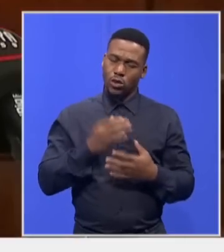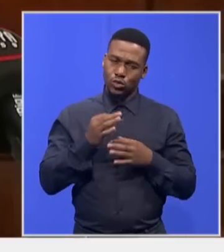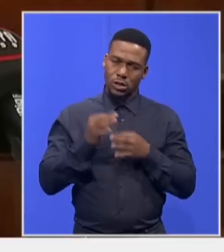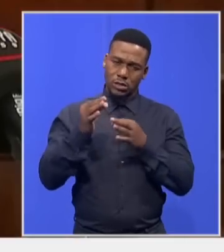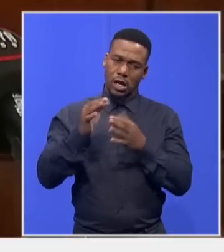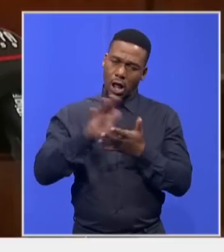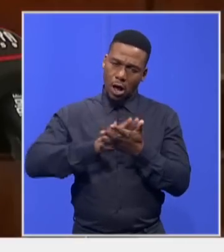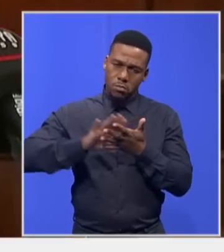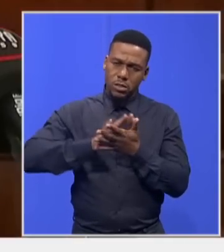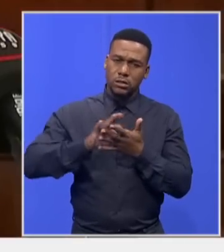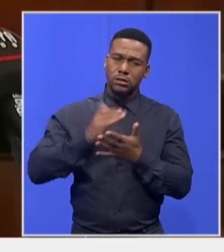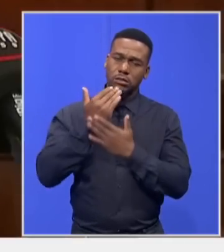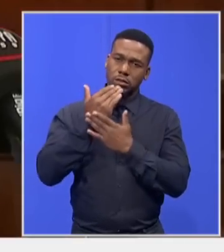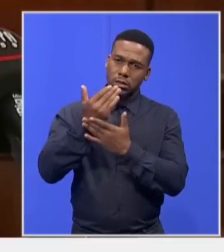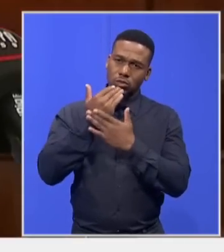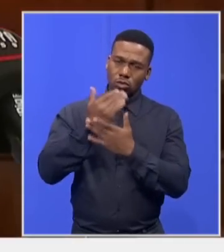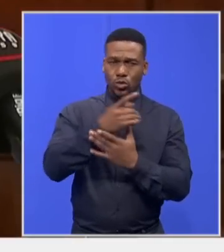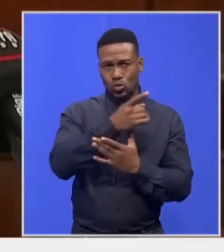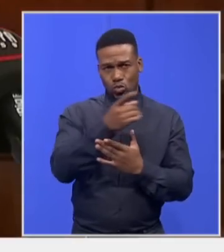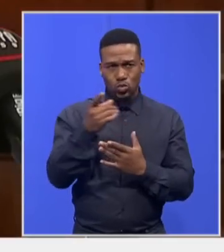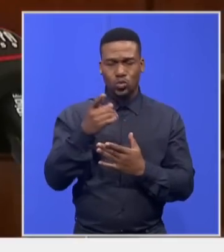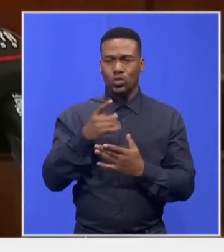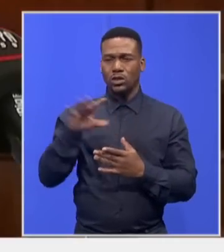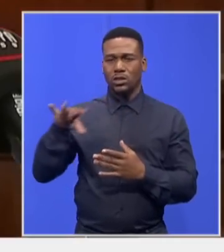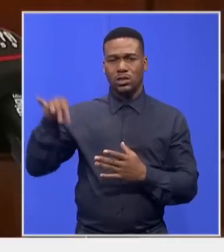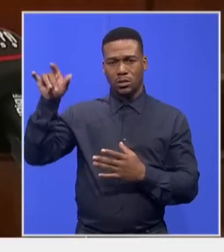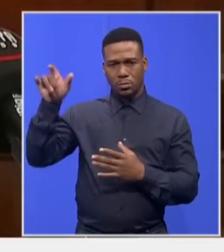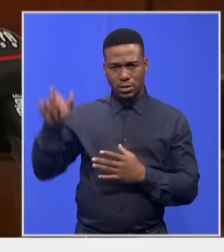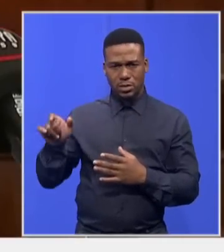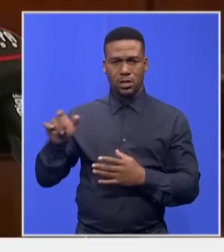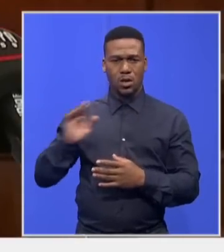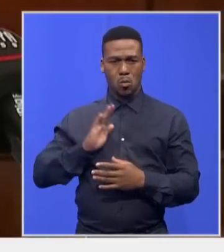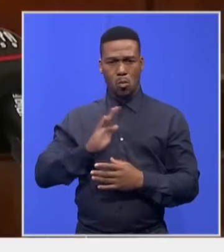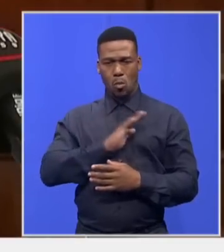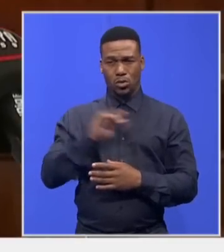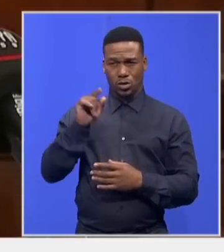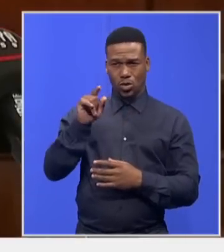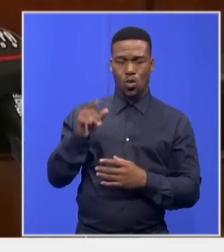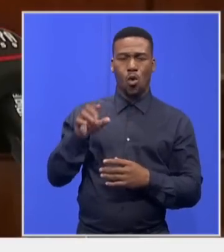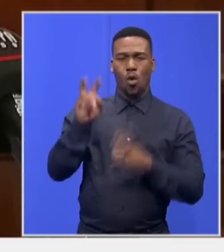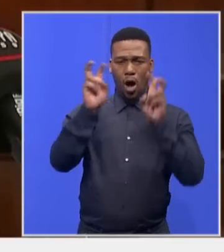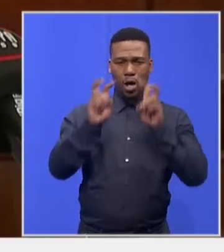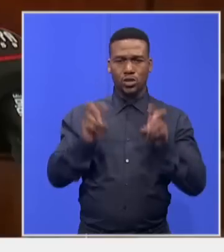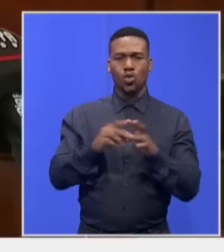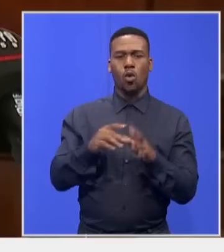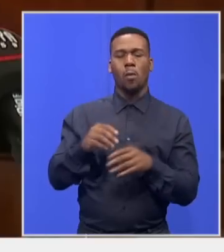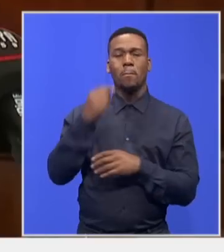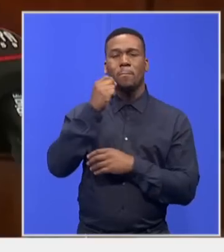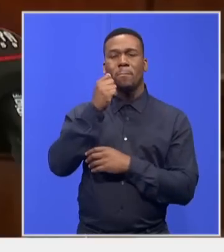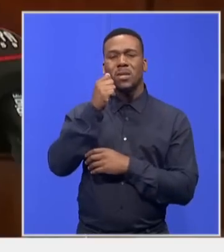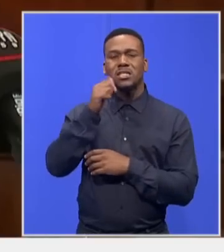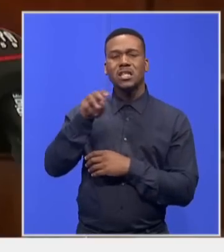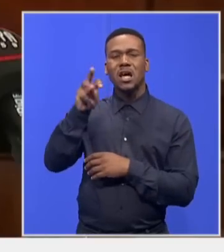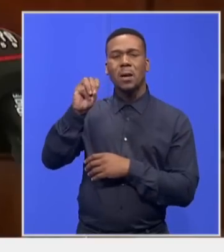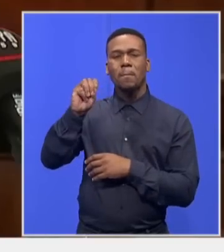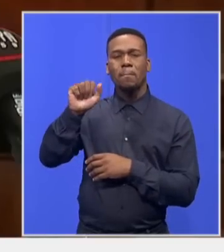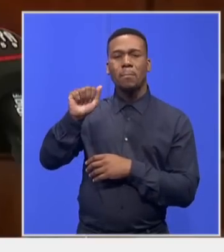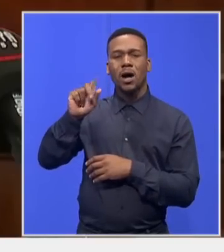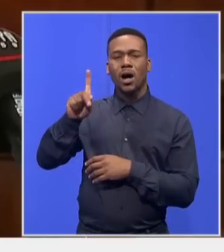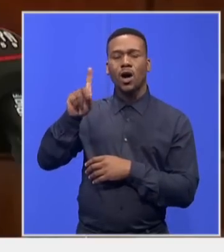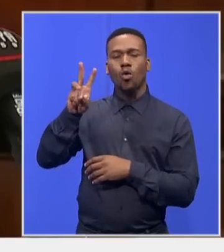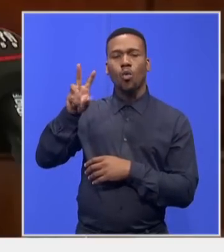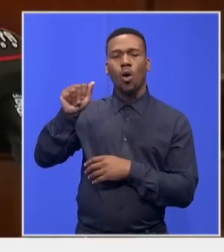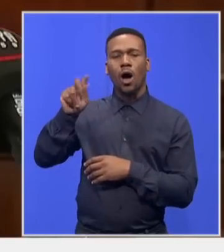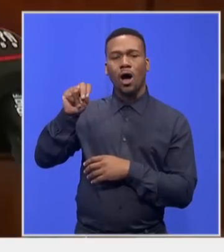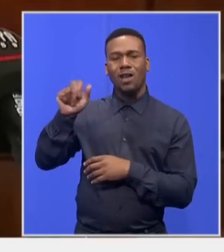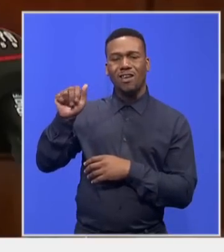appreciation to Chairperson of Eskom, Mr. Makwana, for making it possible that every step that we're taking, we're